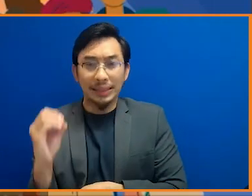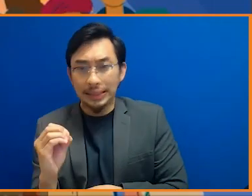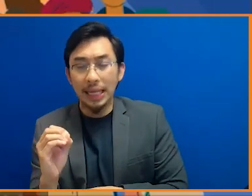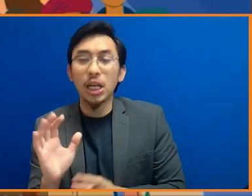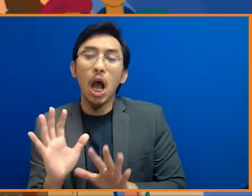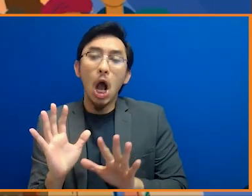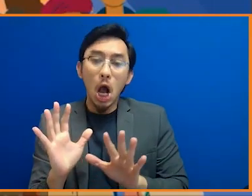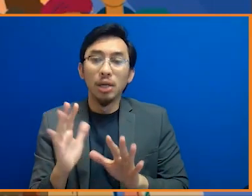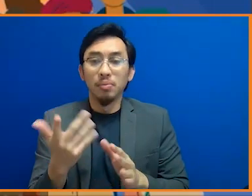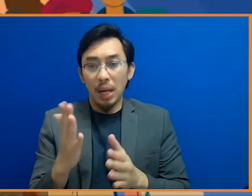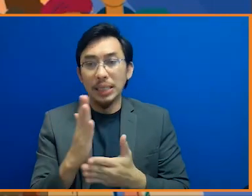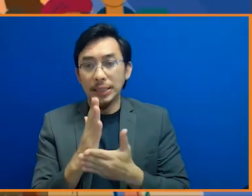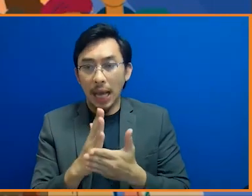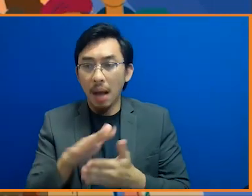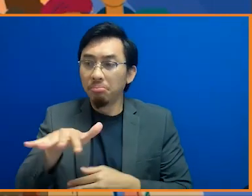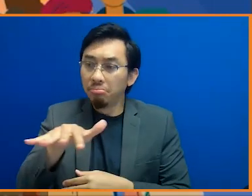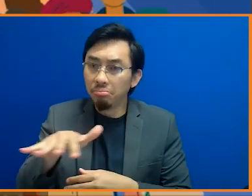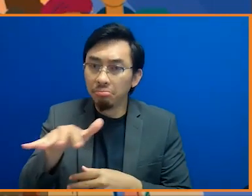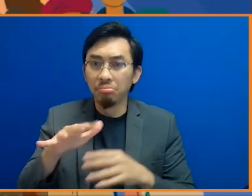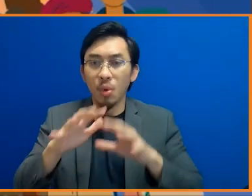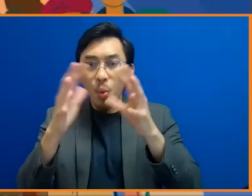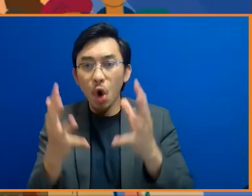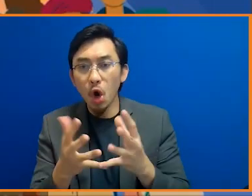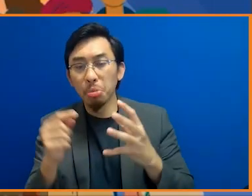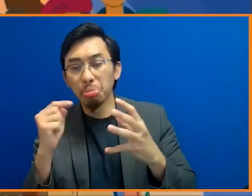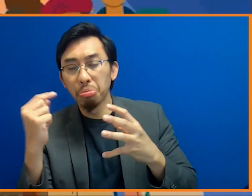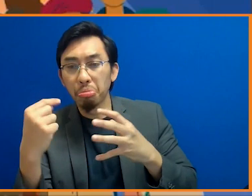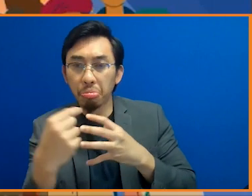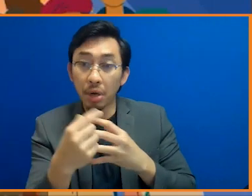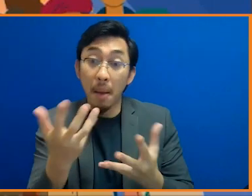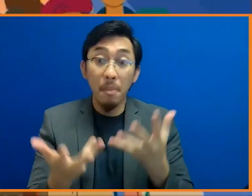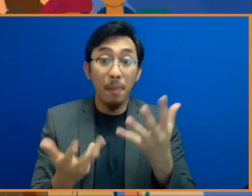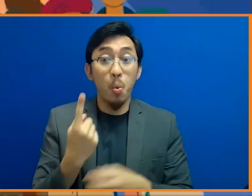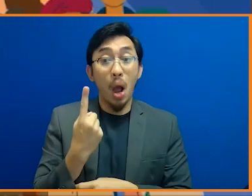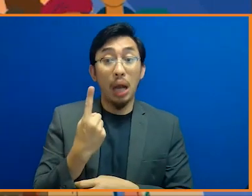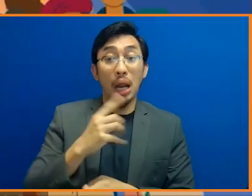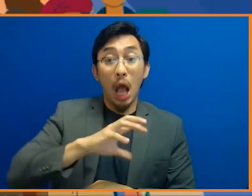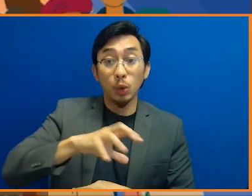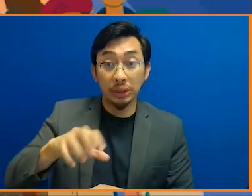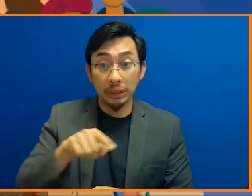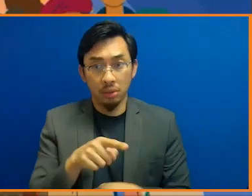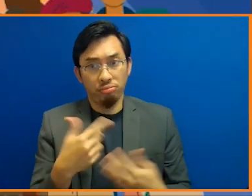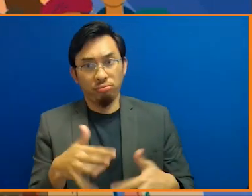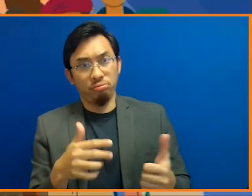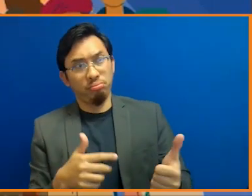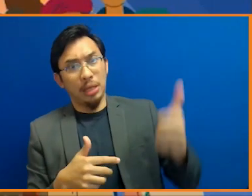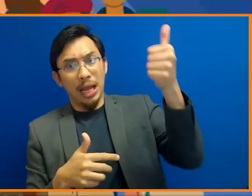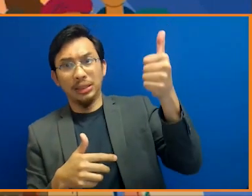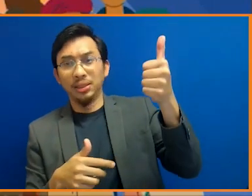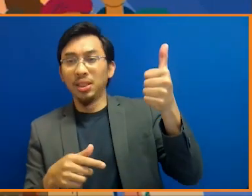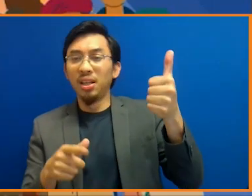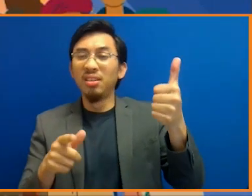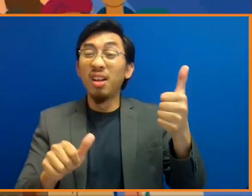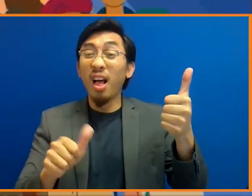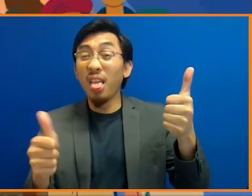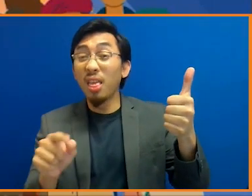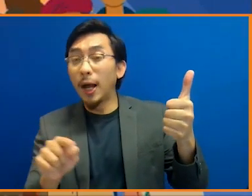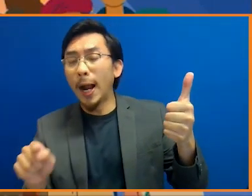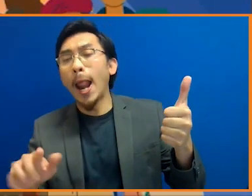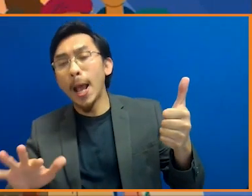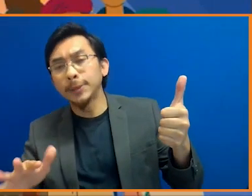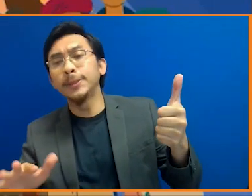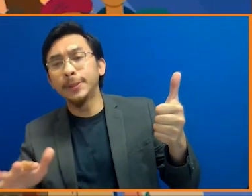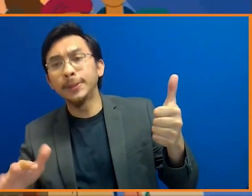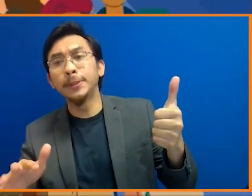100% applicable to other part of area in the world. Although probably one country is more advanced than the